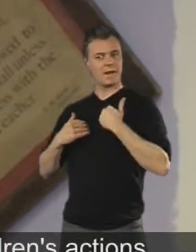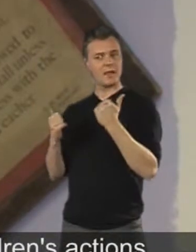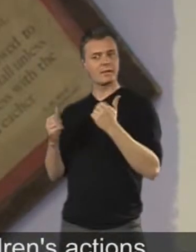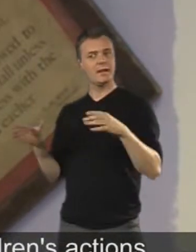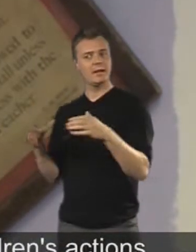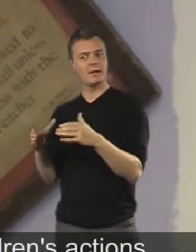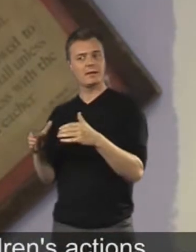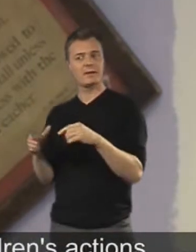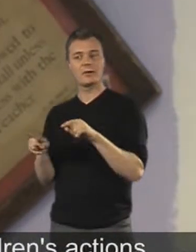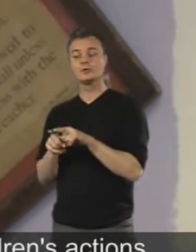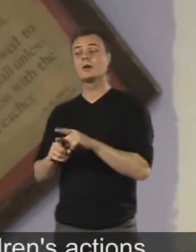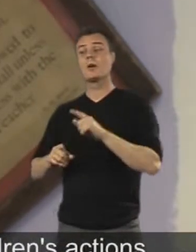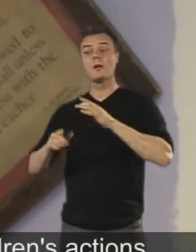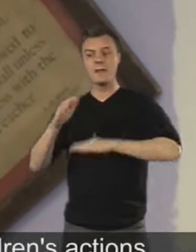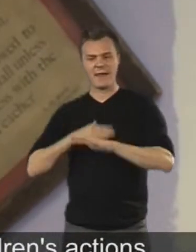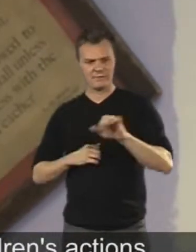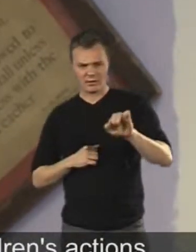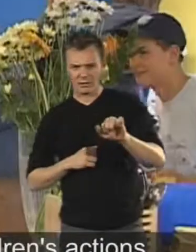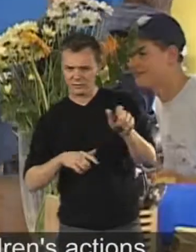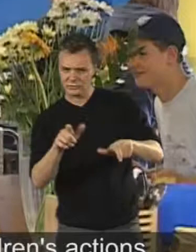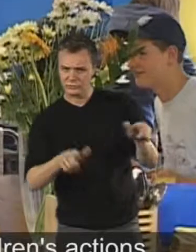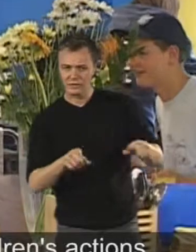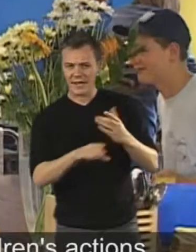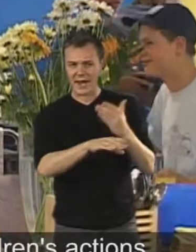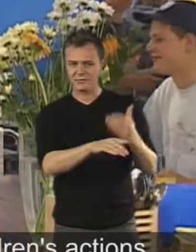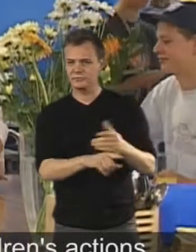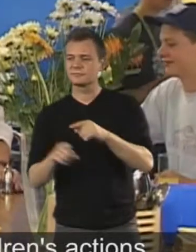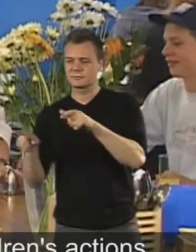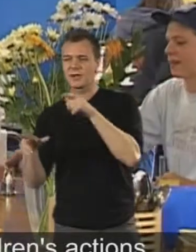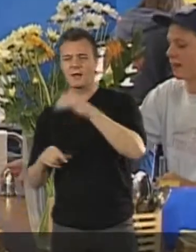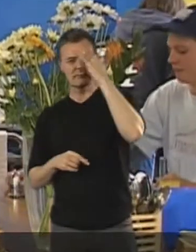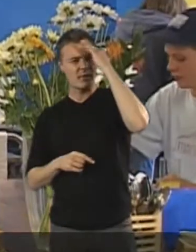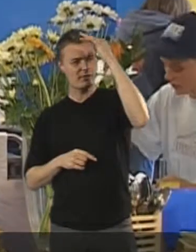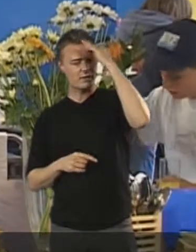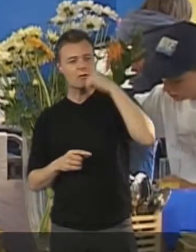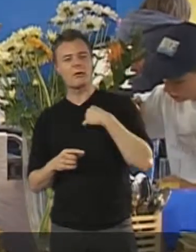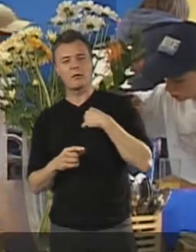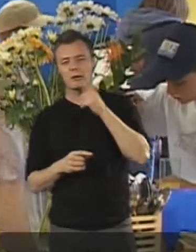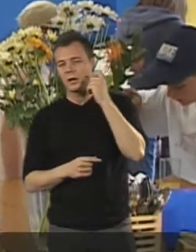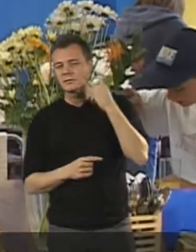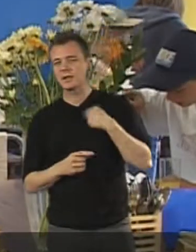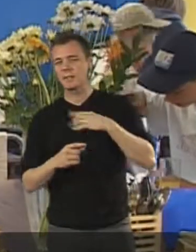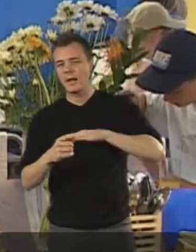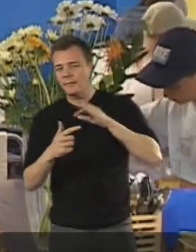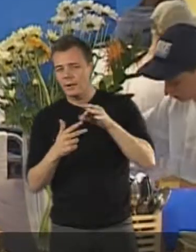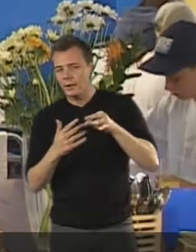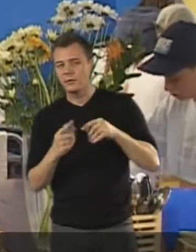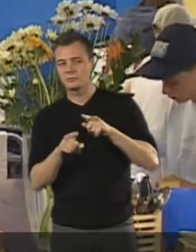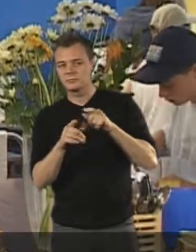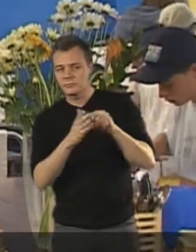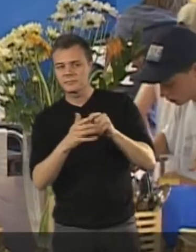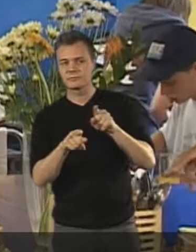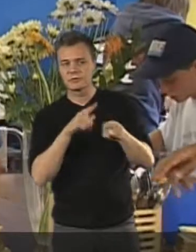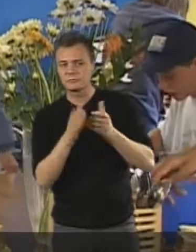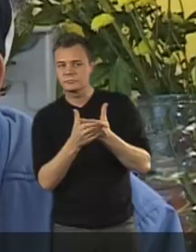puts a lot of the behaviour and the children's actions into a theoretical framework where you can understand and work with the problems. How do you like